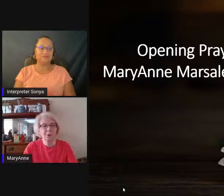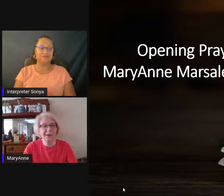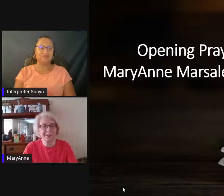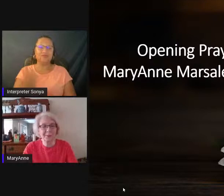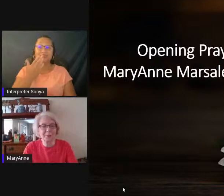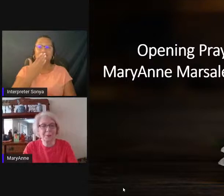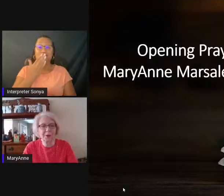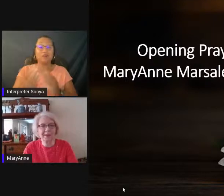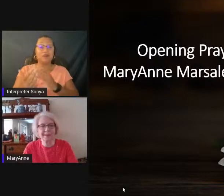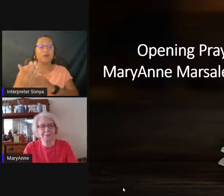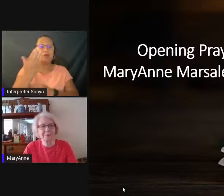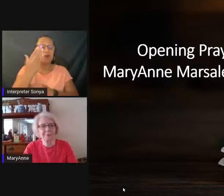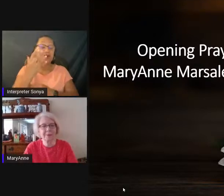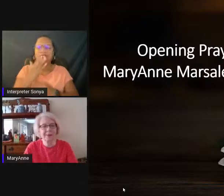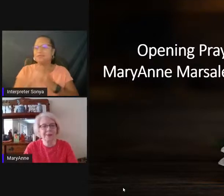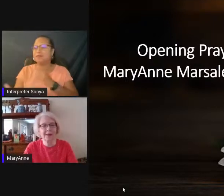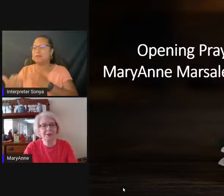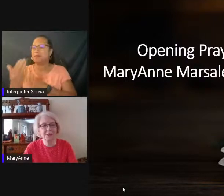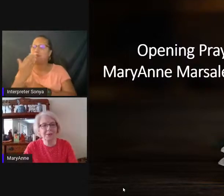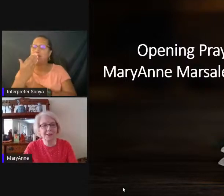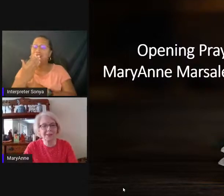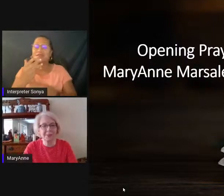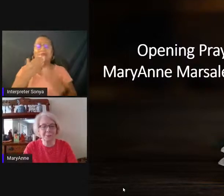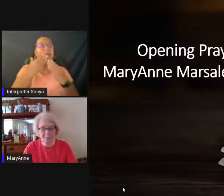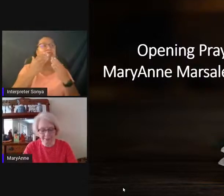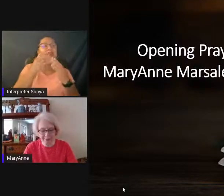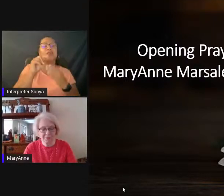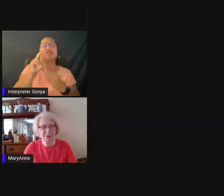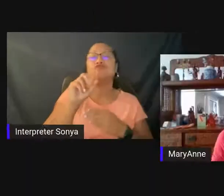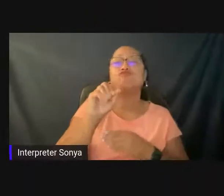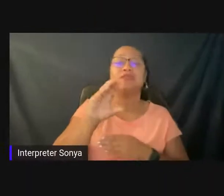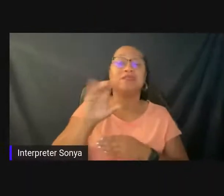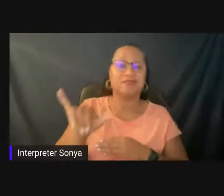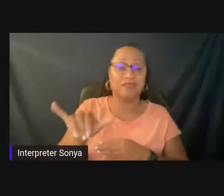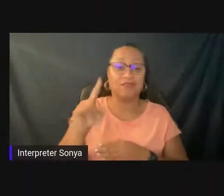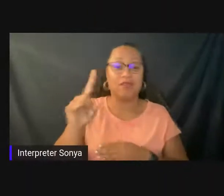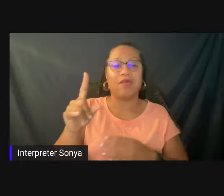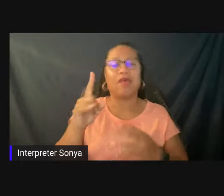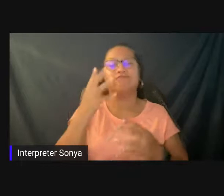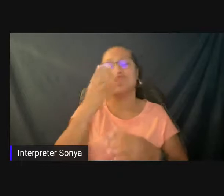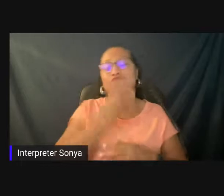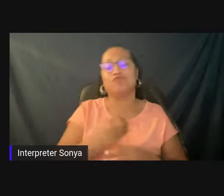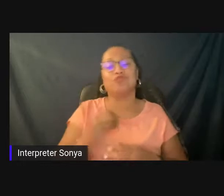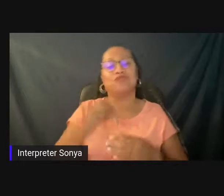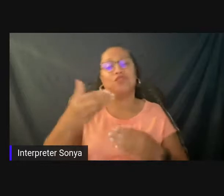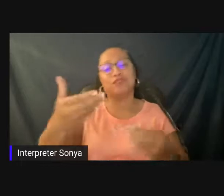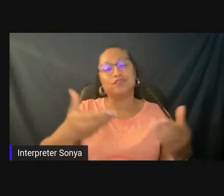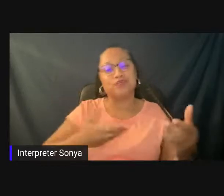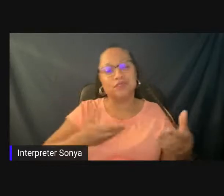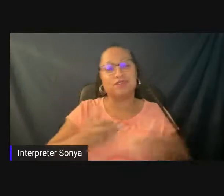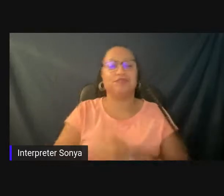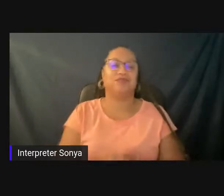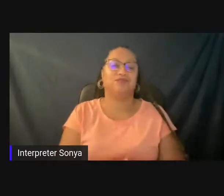Good morning. Good morning. Thank you, Tracy, for that lovely introduction.